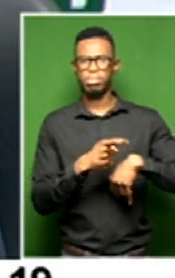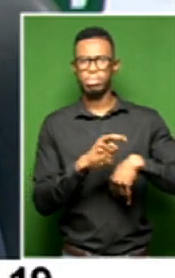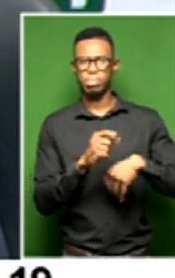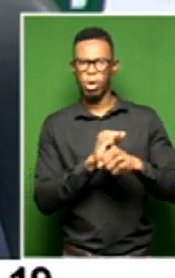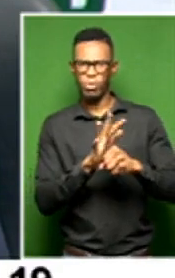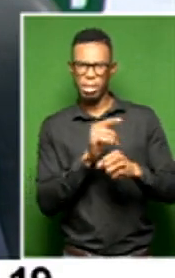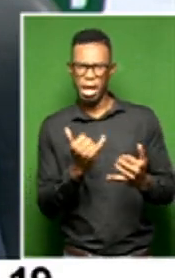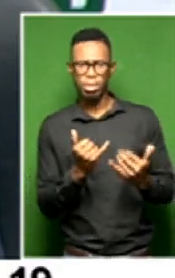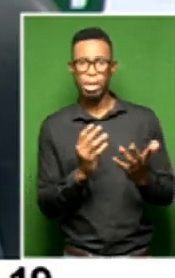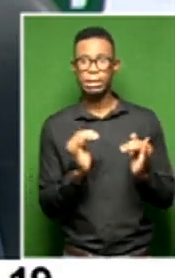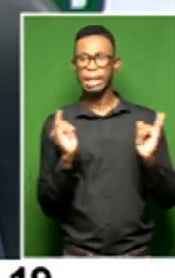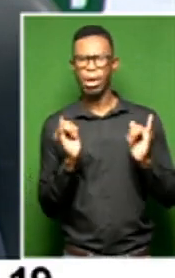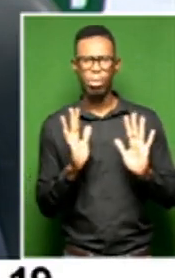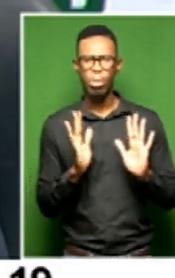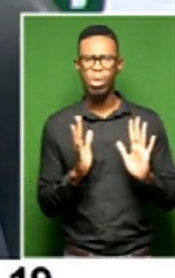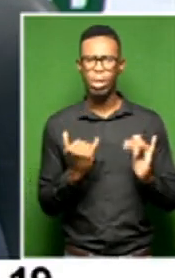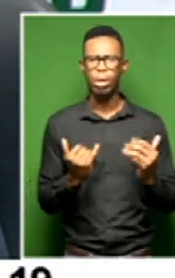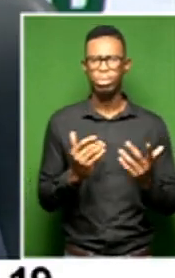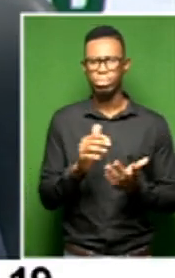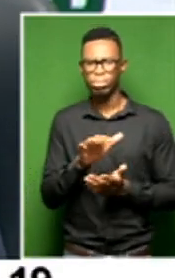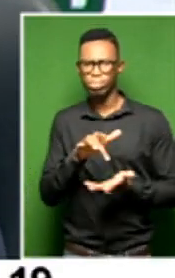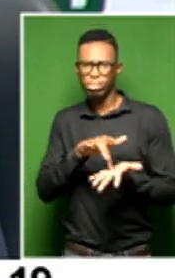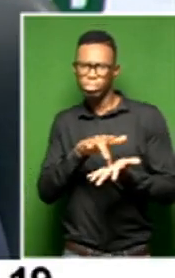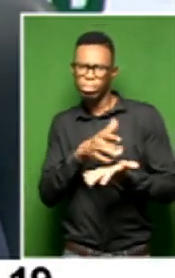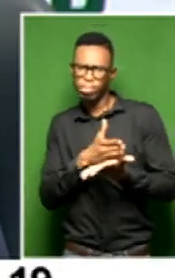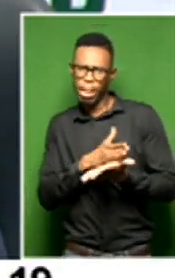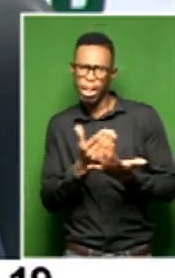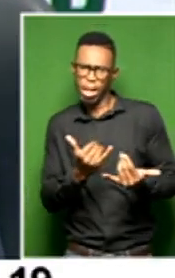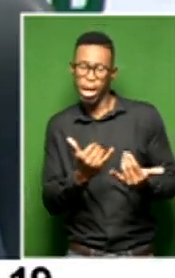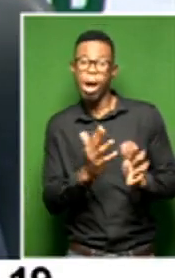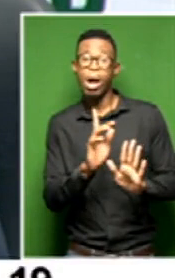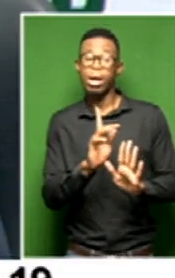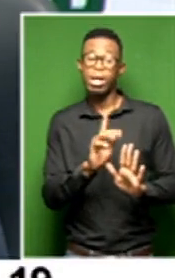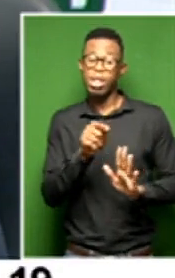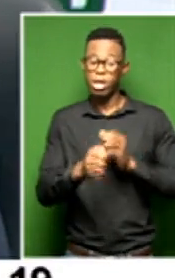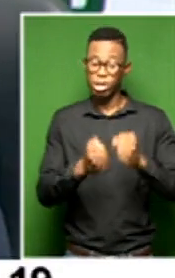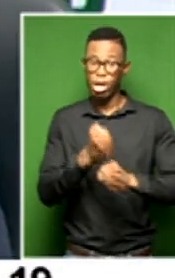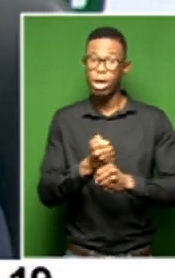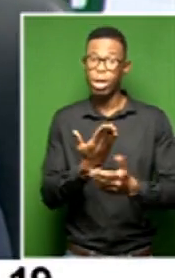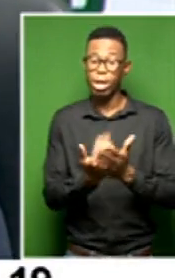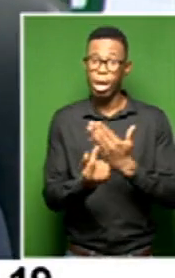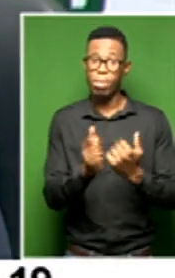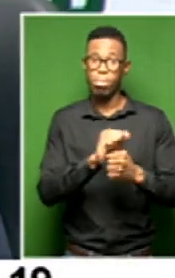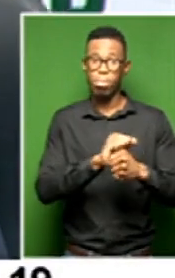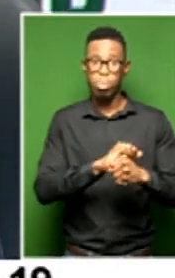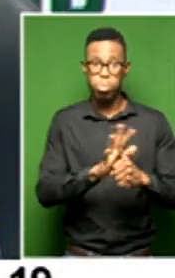year. Of course, with one condition, meaning the 70%